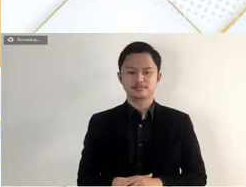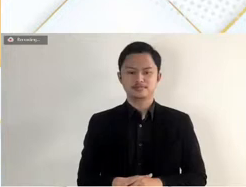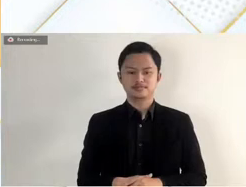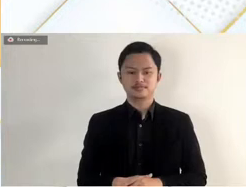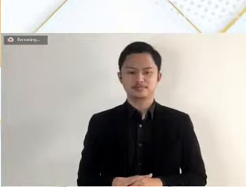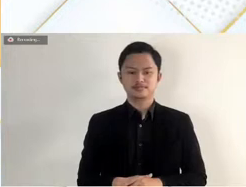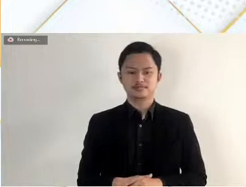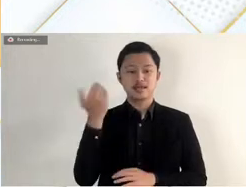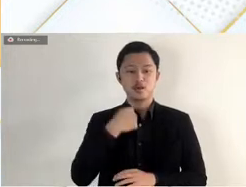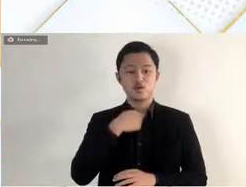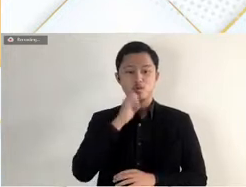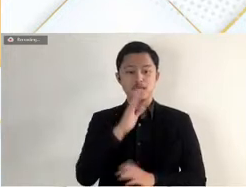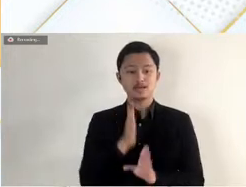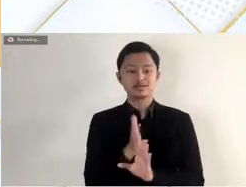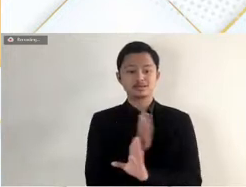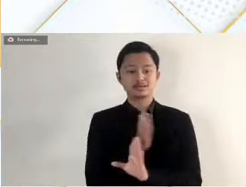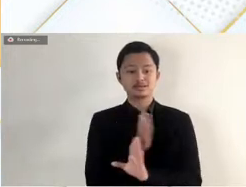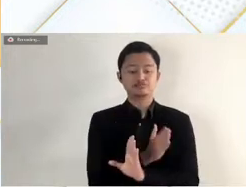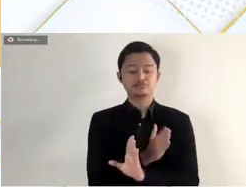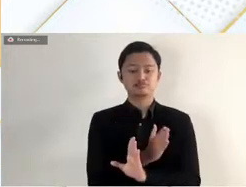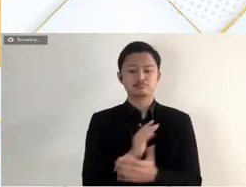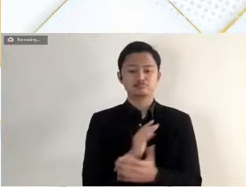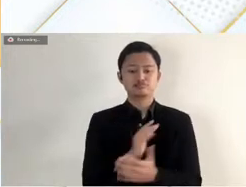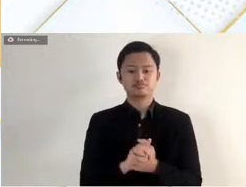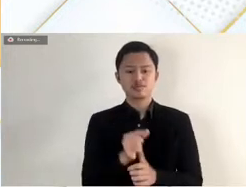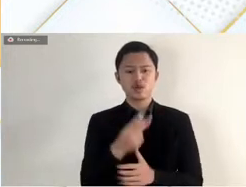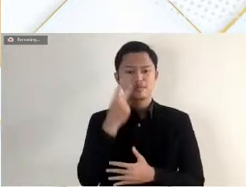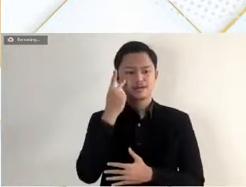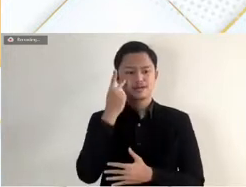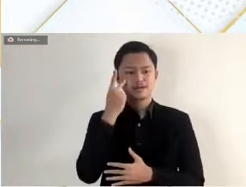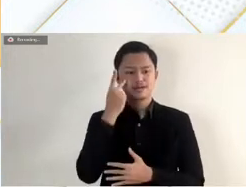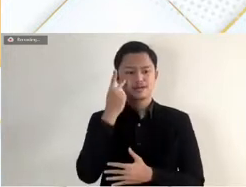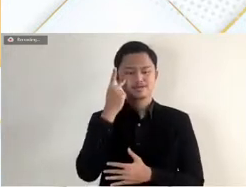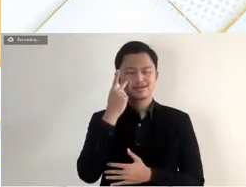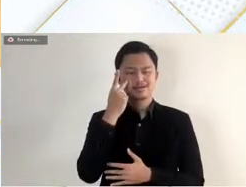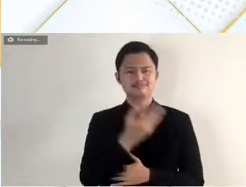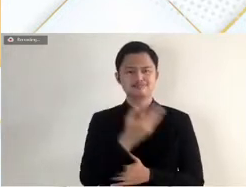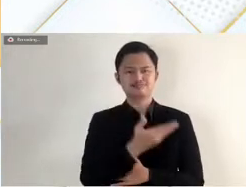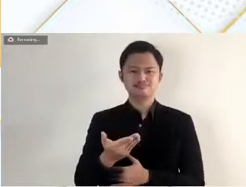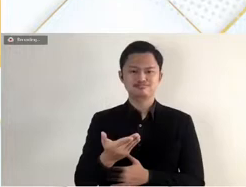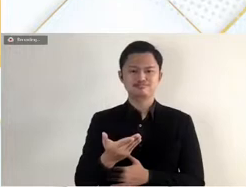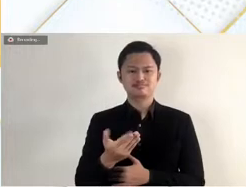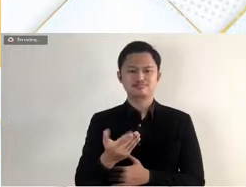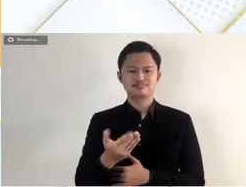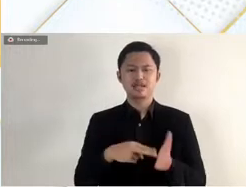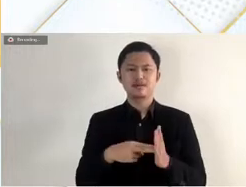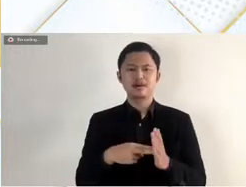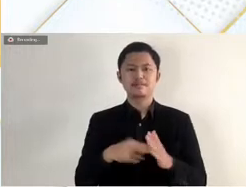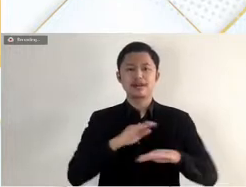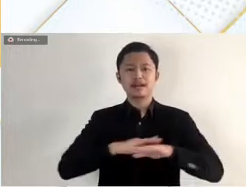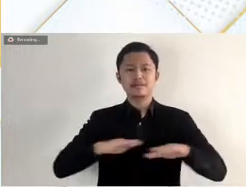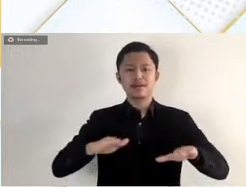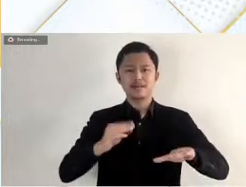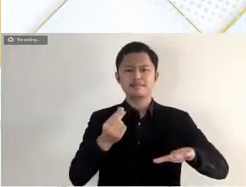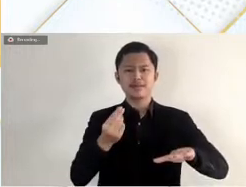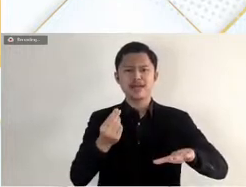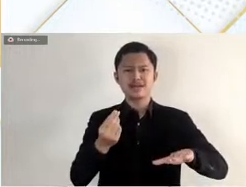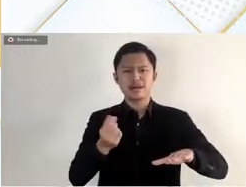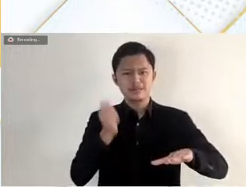said earlier. As of September 2004, of course, the price of peacekeeping we have to